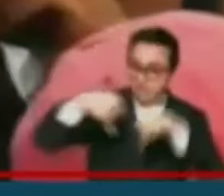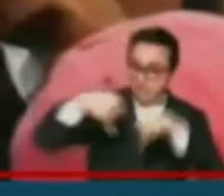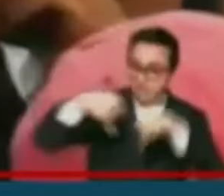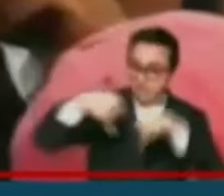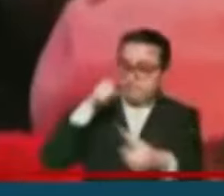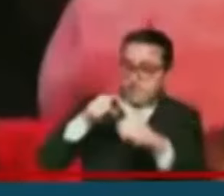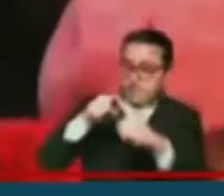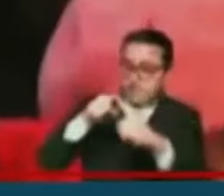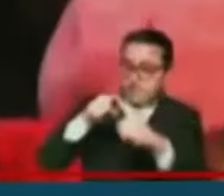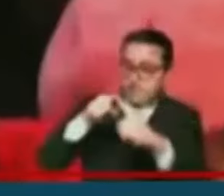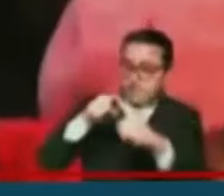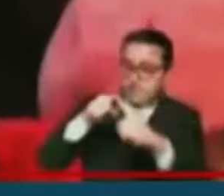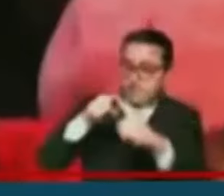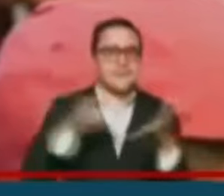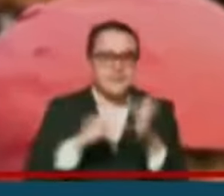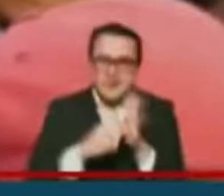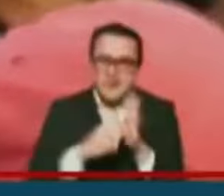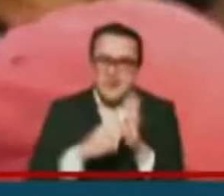change,